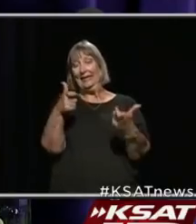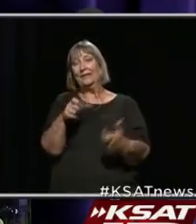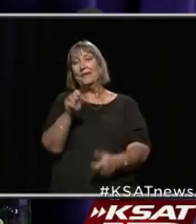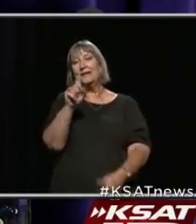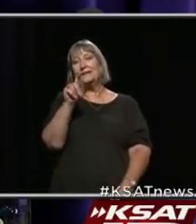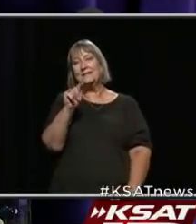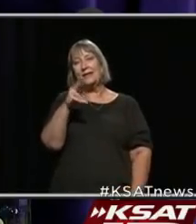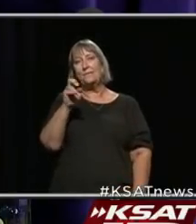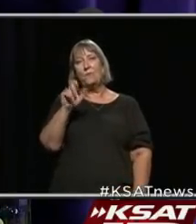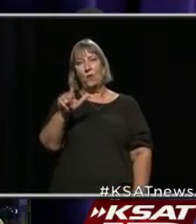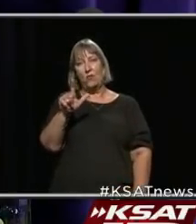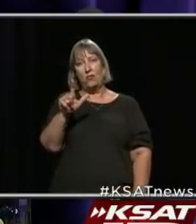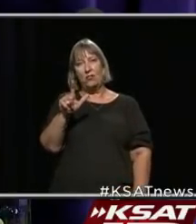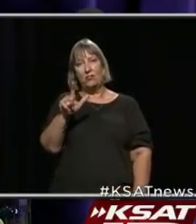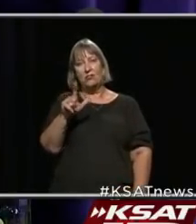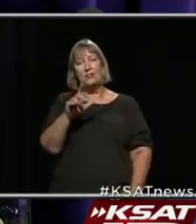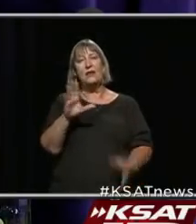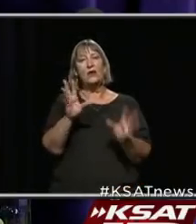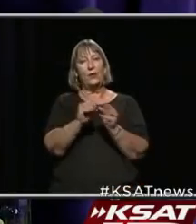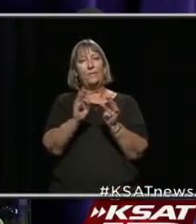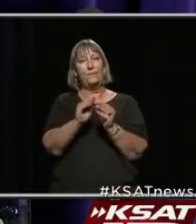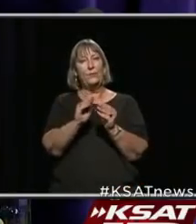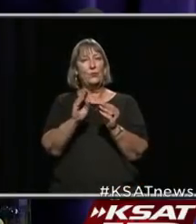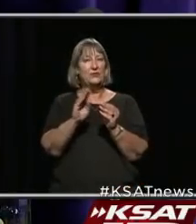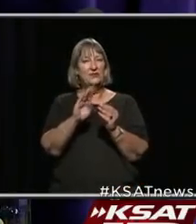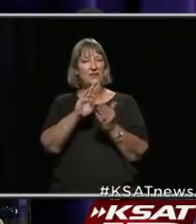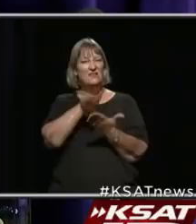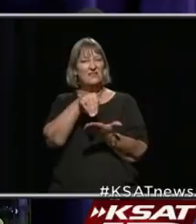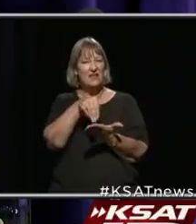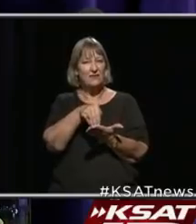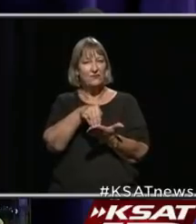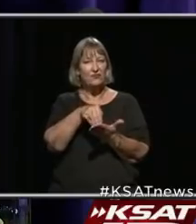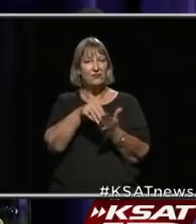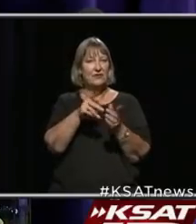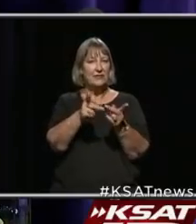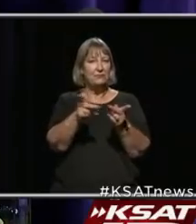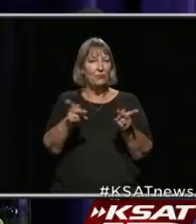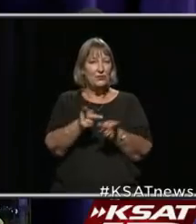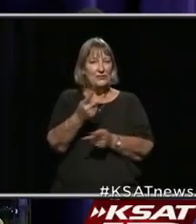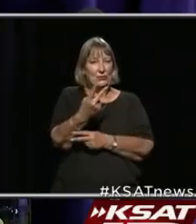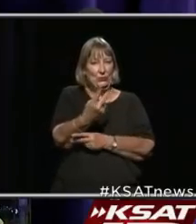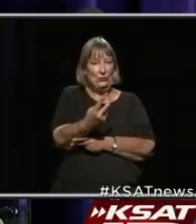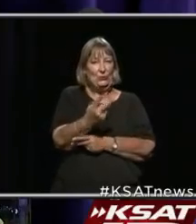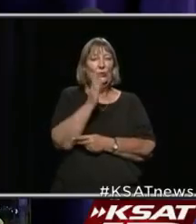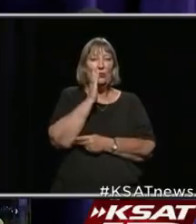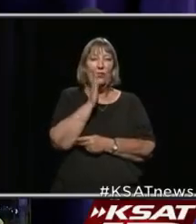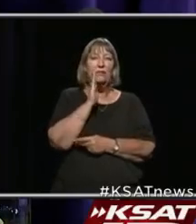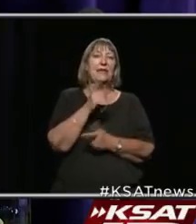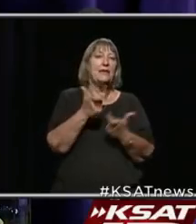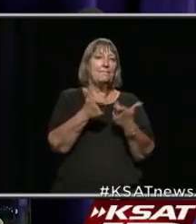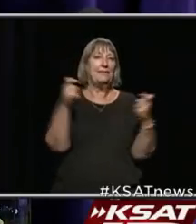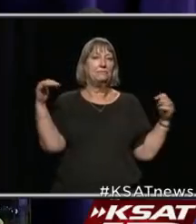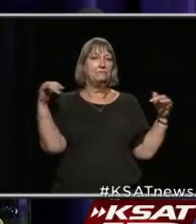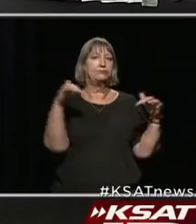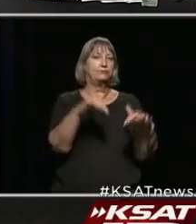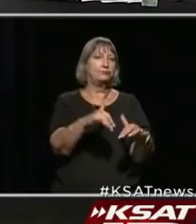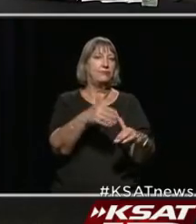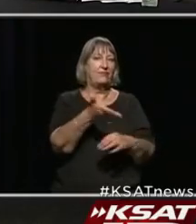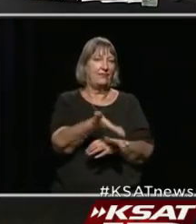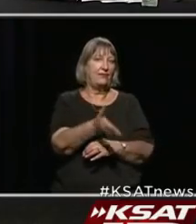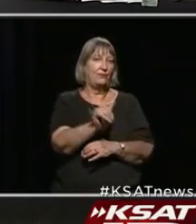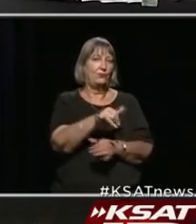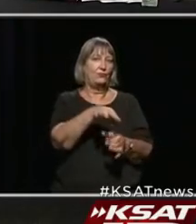Community Center in Precinct 2 will also be a mega site. So we're looking forward to that, and I want to encourage everybody to take advantage of early